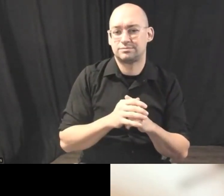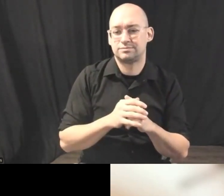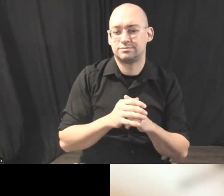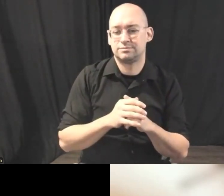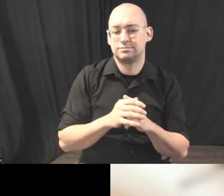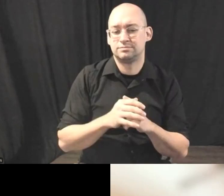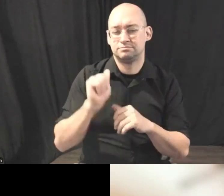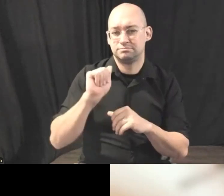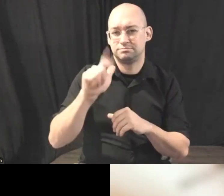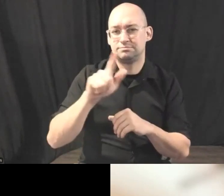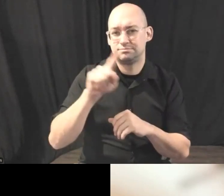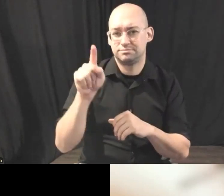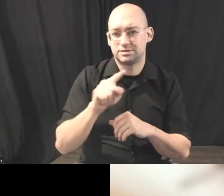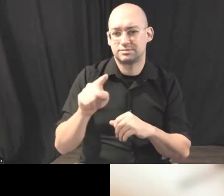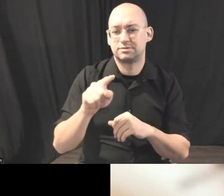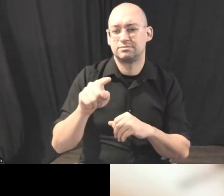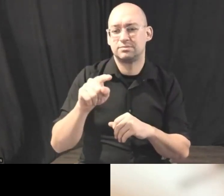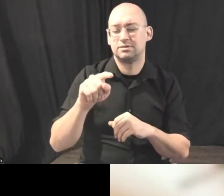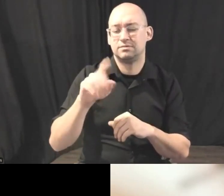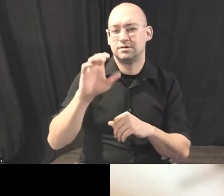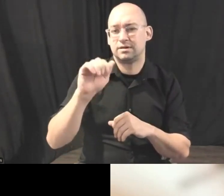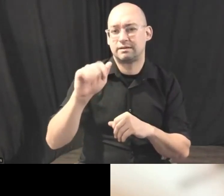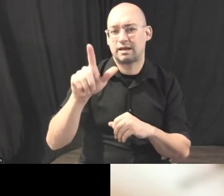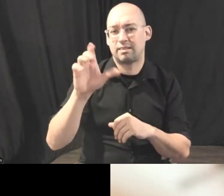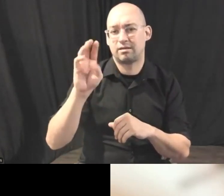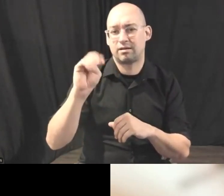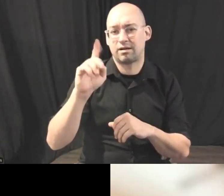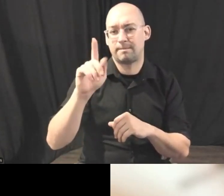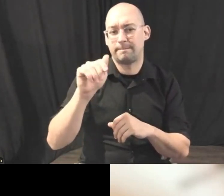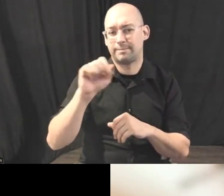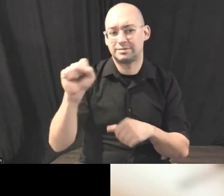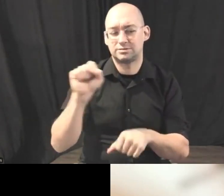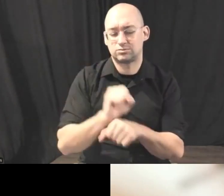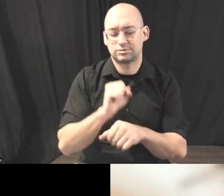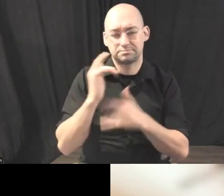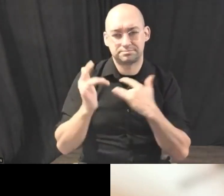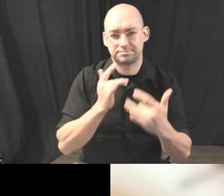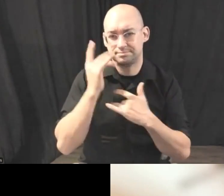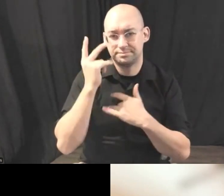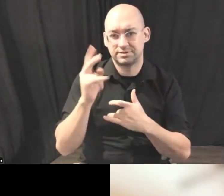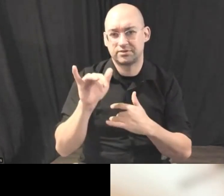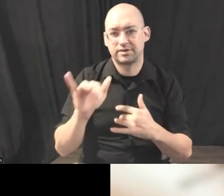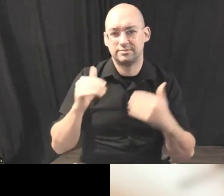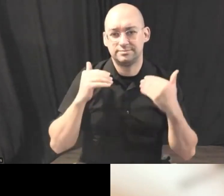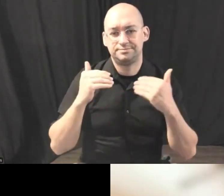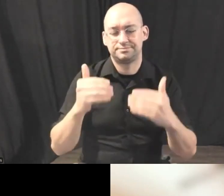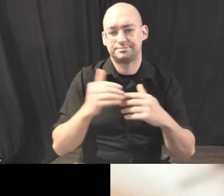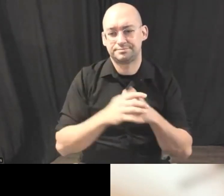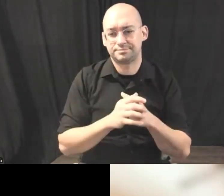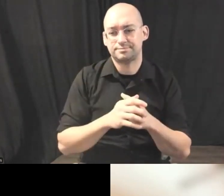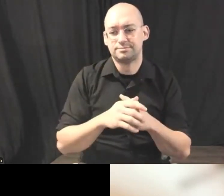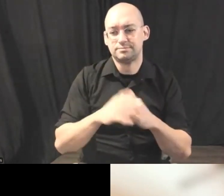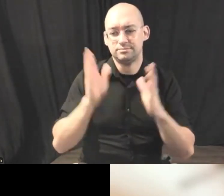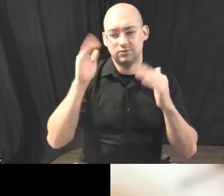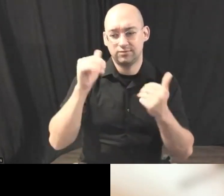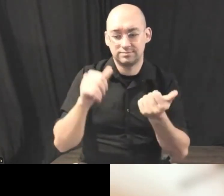Alzheimer's CalCompass work. Really excited to see that move forward, and hoping that we can assist with any of the recommendations on that. I